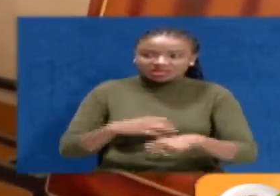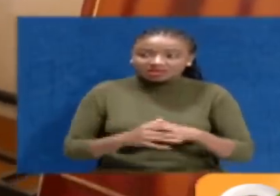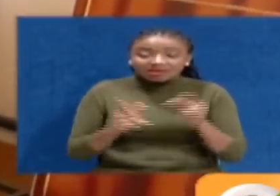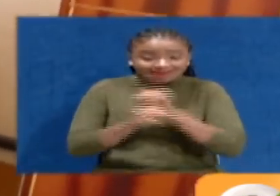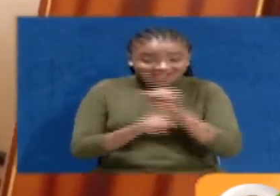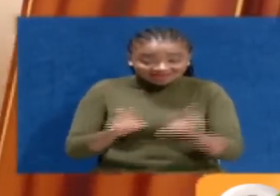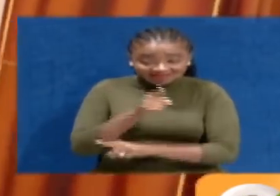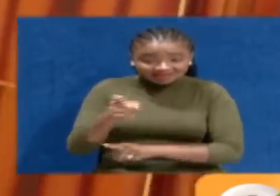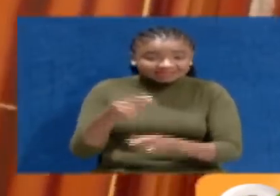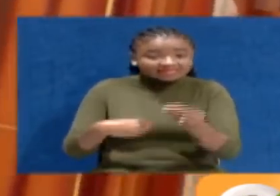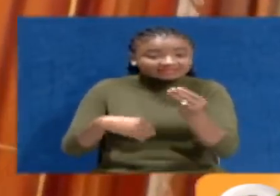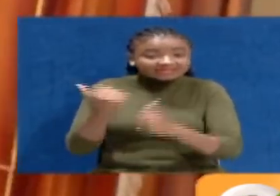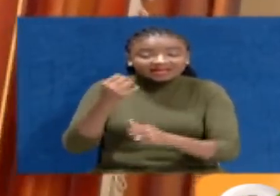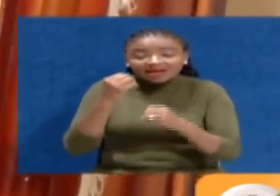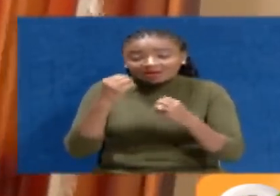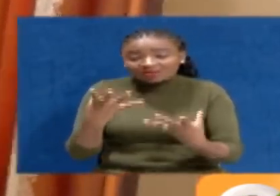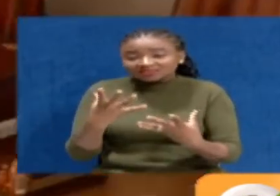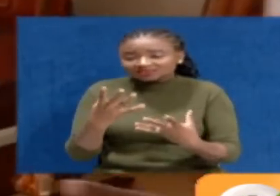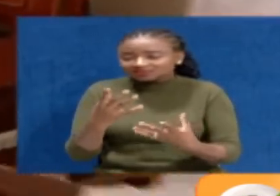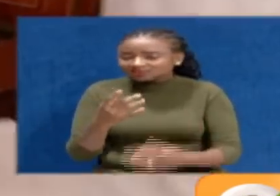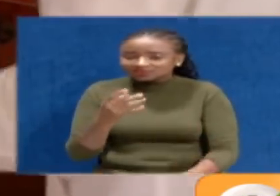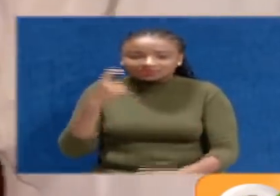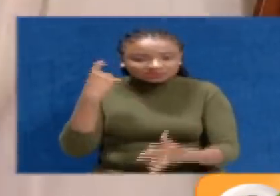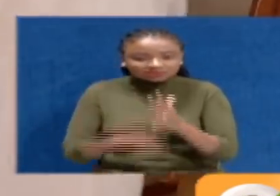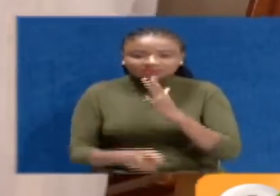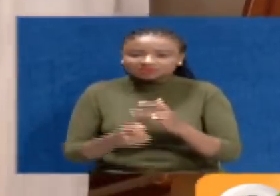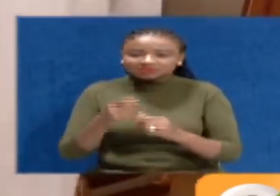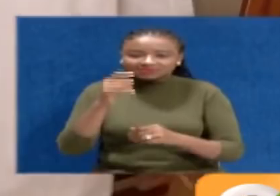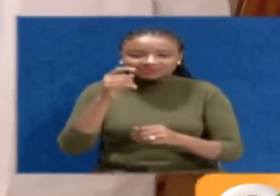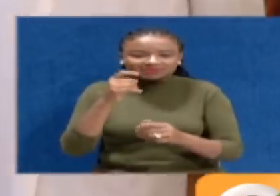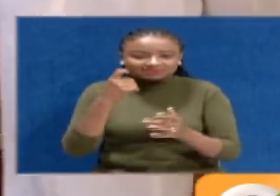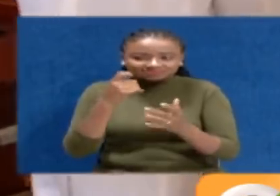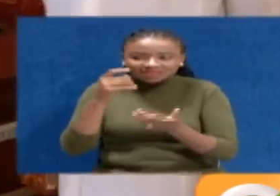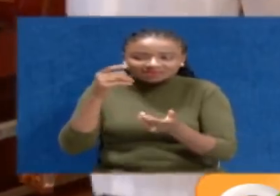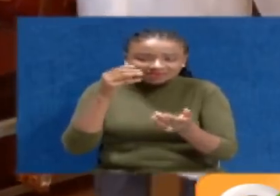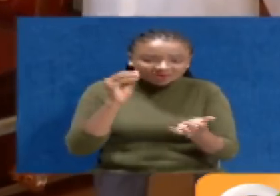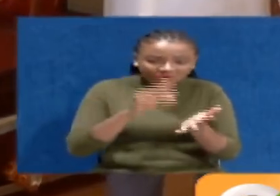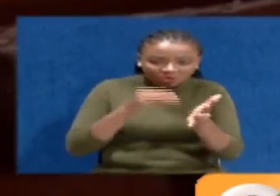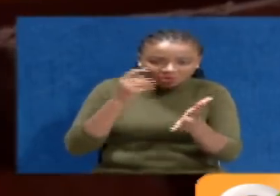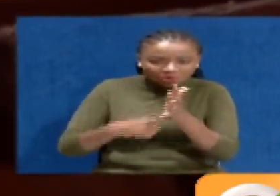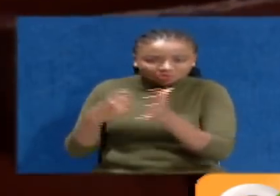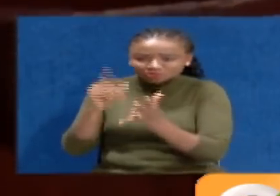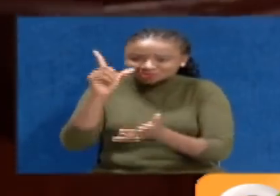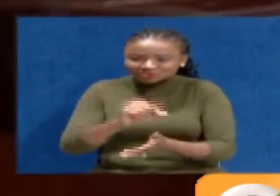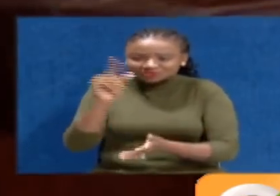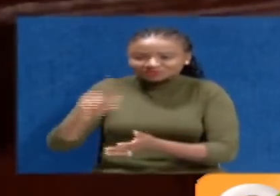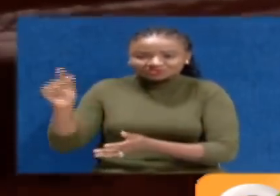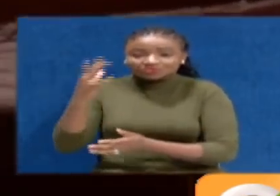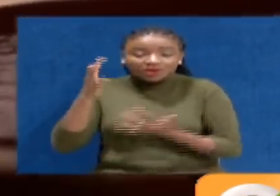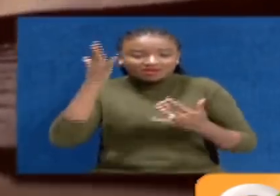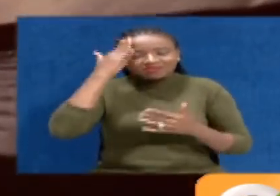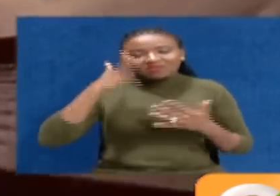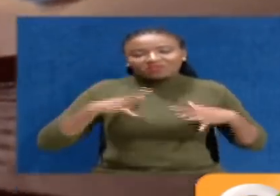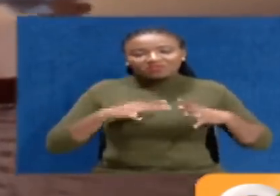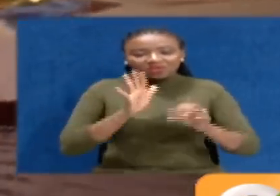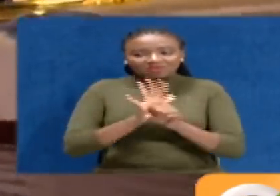the items here are sold at a very subsidized price, keeping in mind the economical background of many relatives. The funeral home